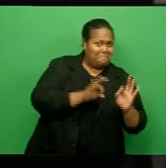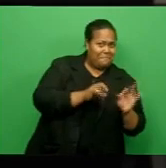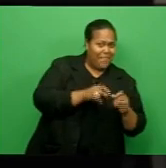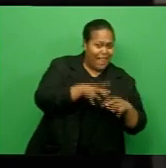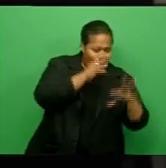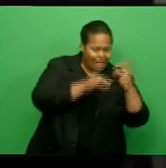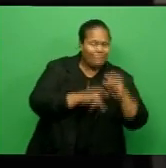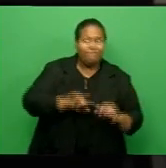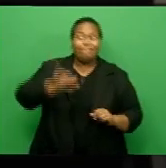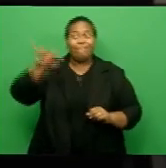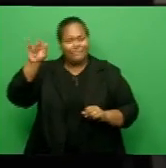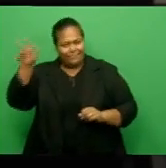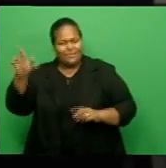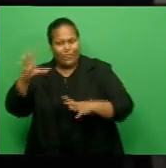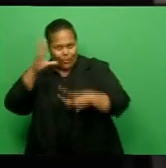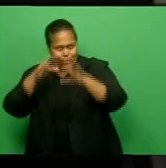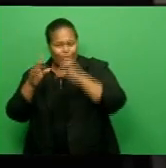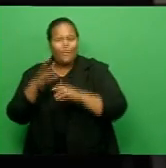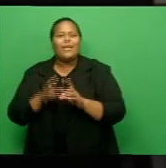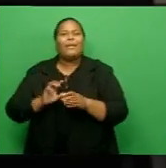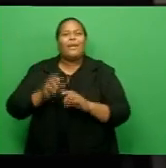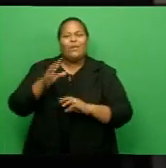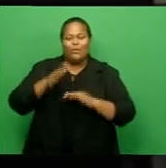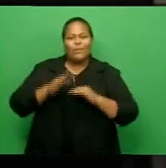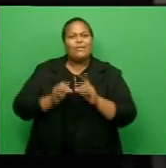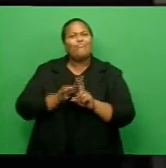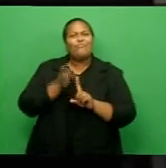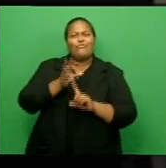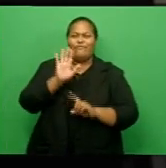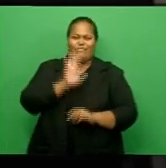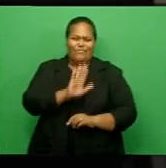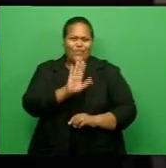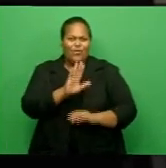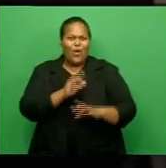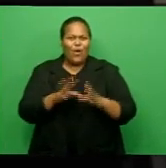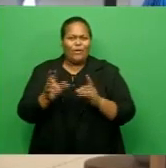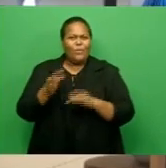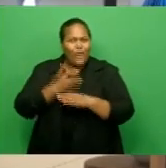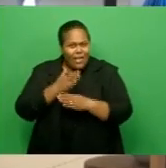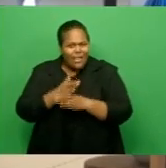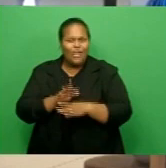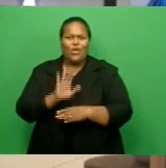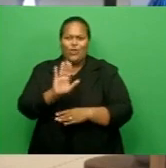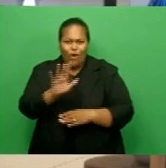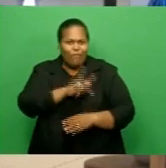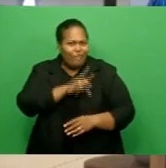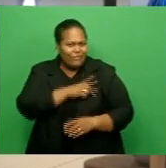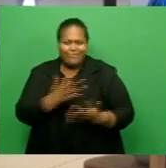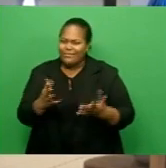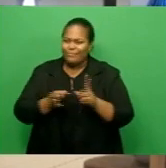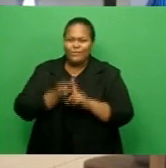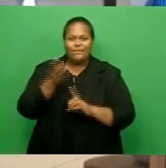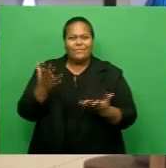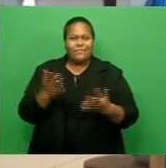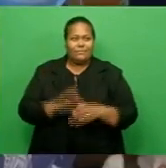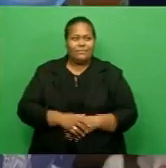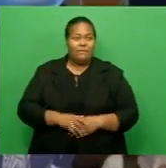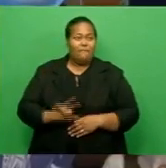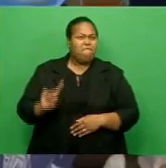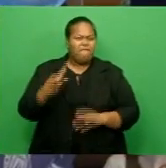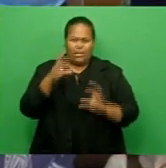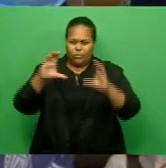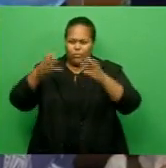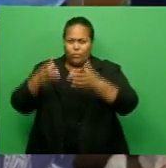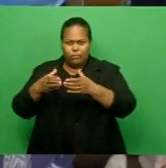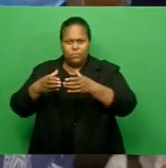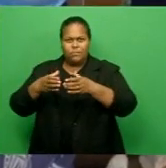So again, you're building your own career, you're building your own profession. So be aware of that. This is the single largest movement of Fijians since